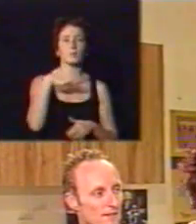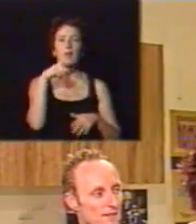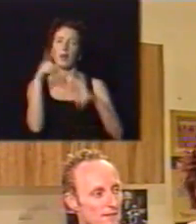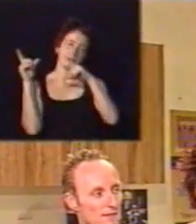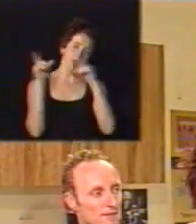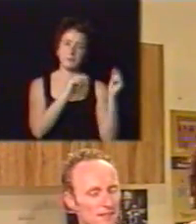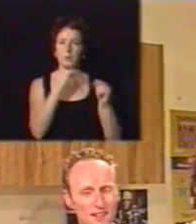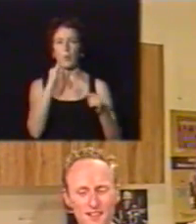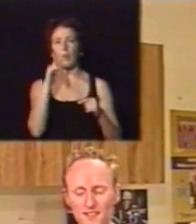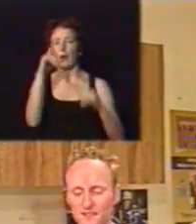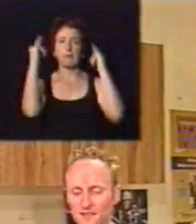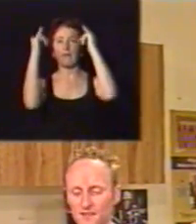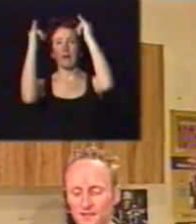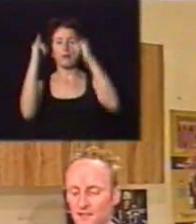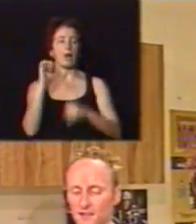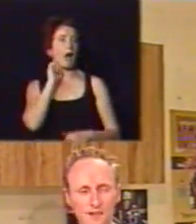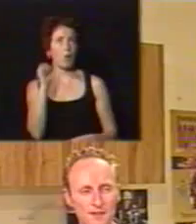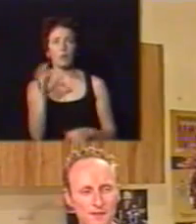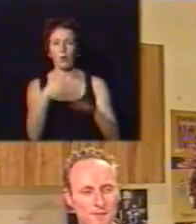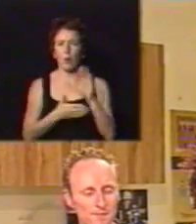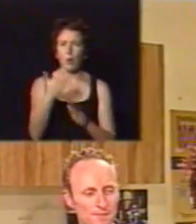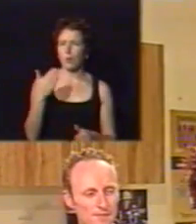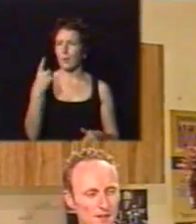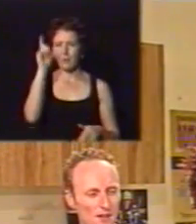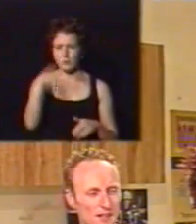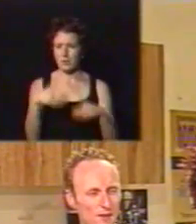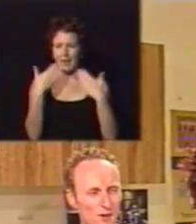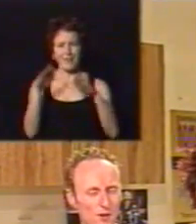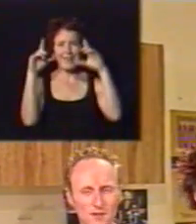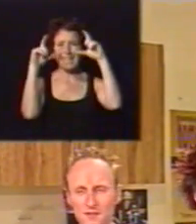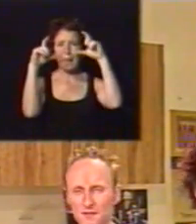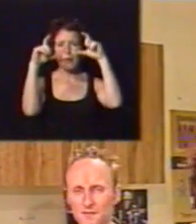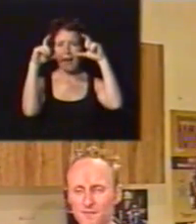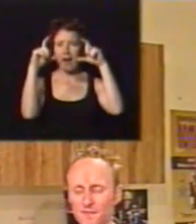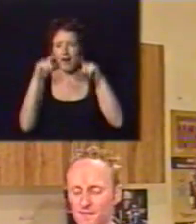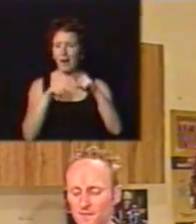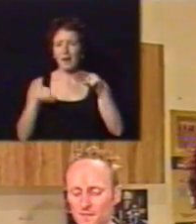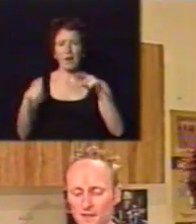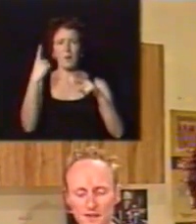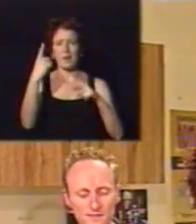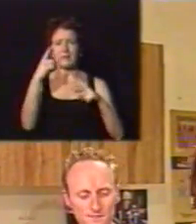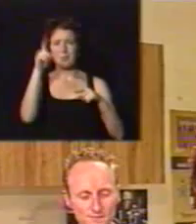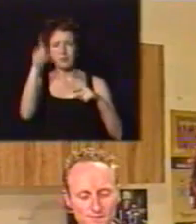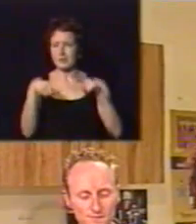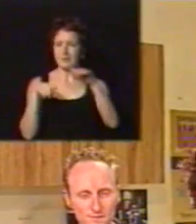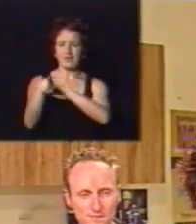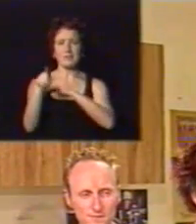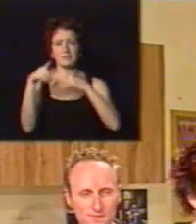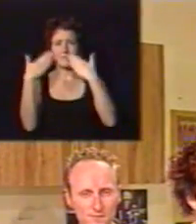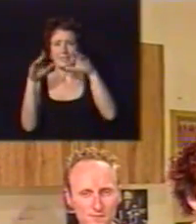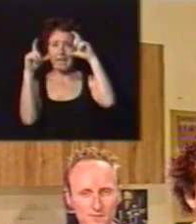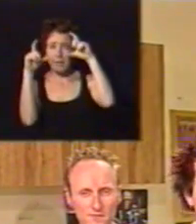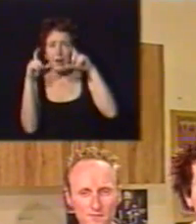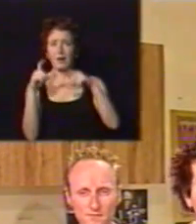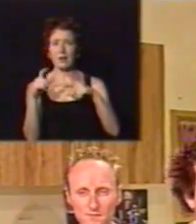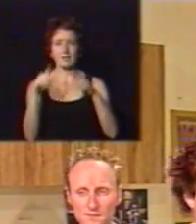too hungover or, Who was it that left their camera behind? Thorpe left his camera behind, so he went back. So, to think how very only